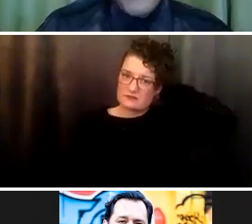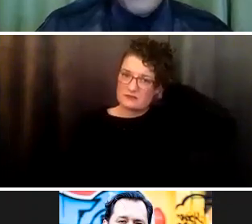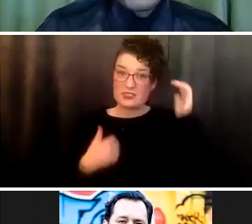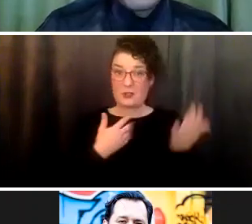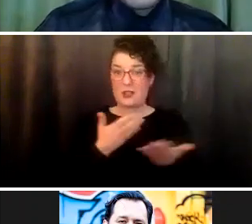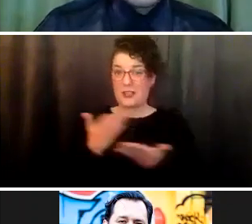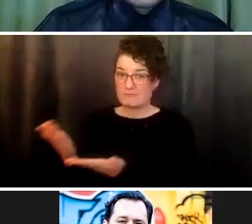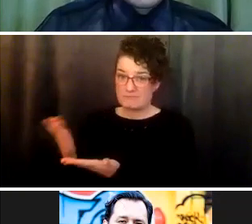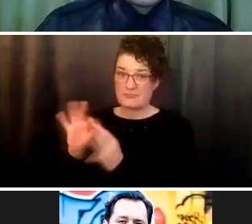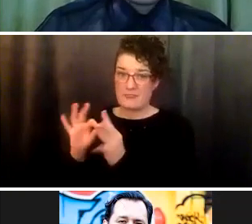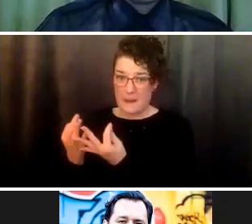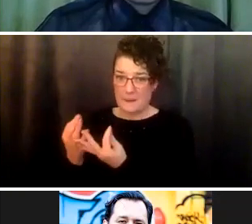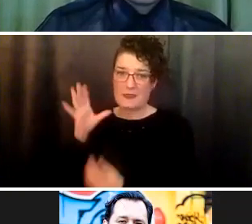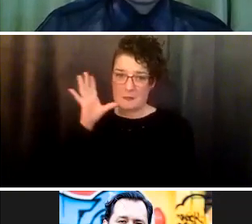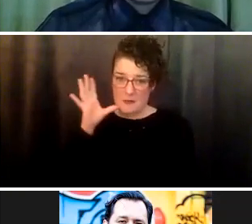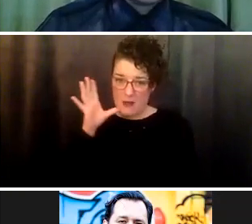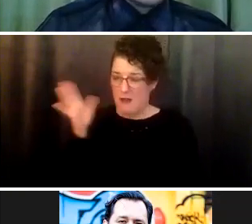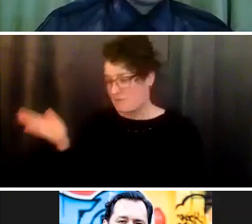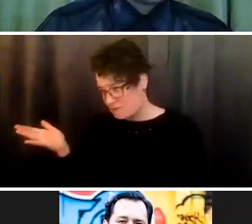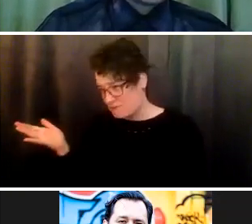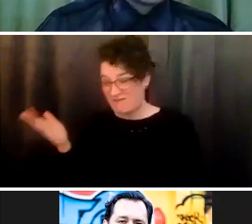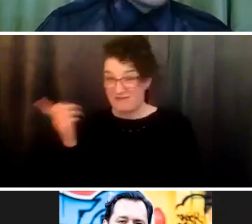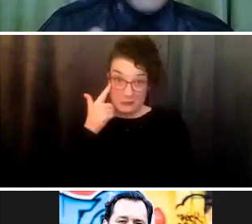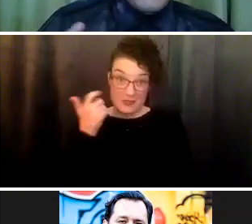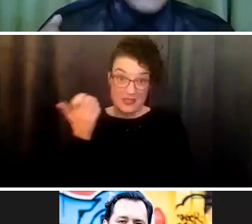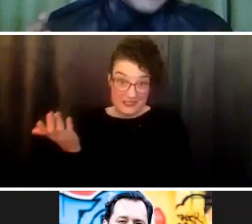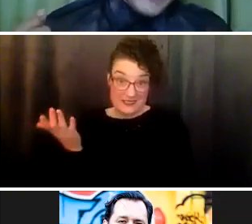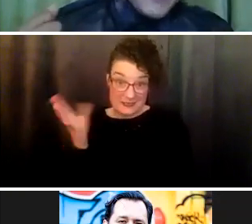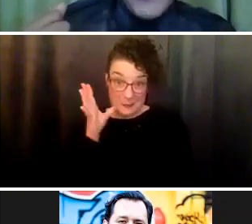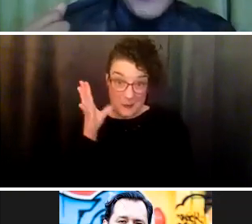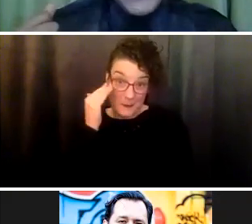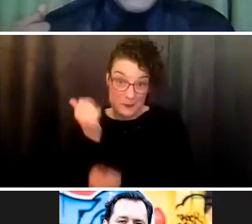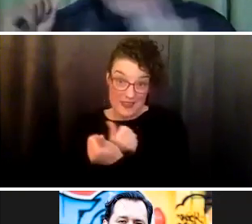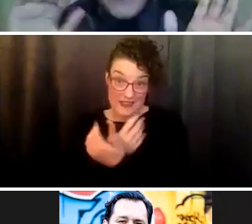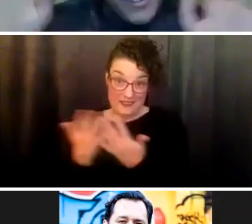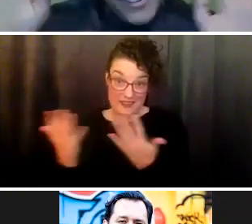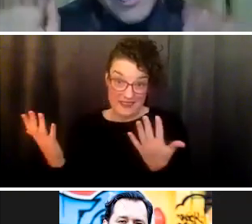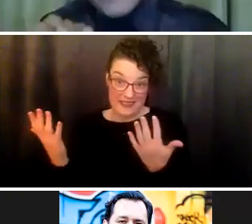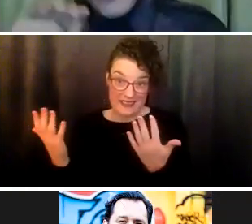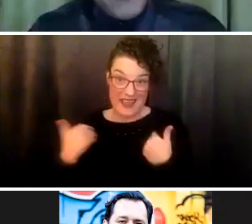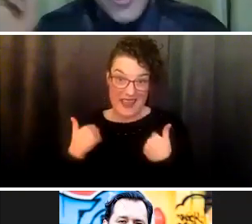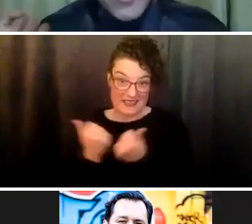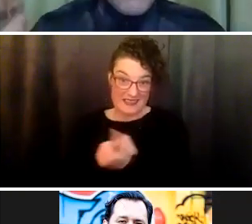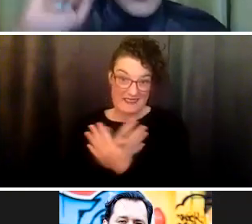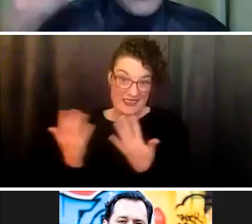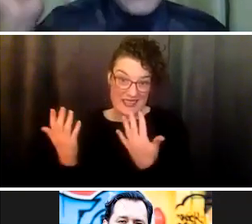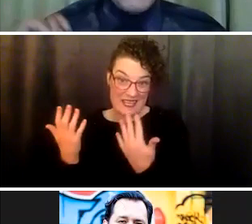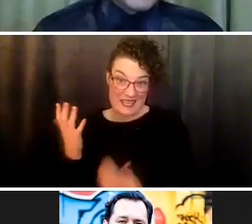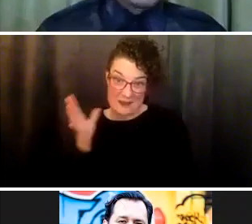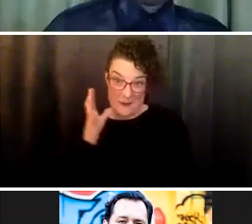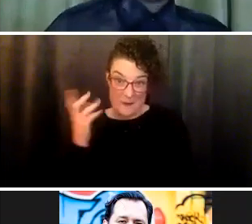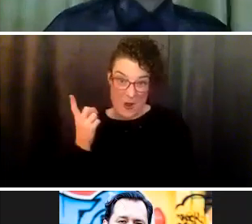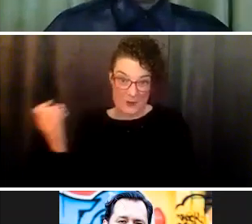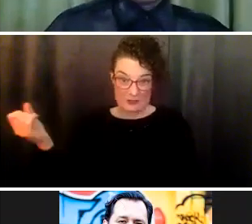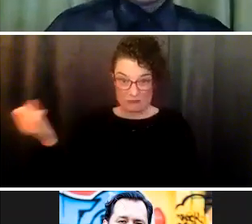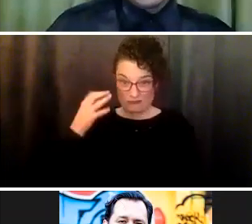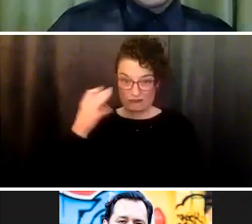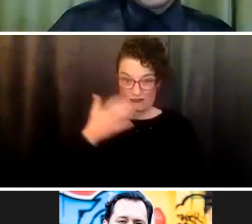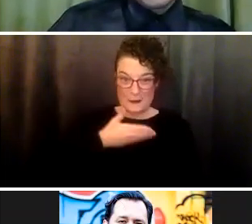turned to my mom, because, you know, she knows everything and has everything and is always gives me the best